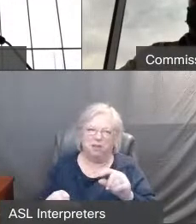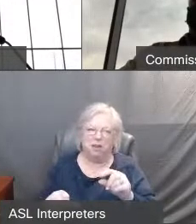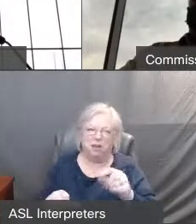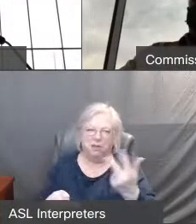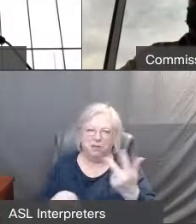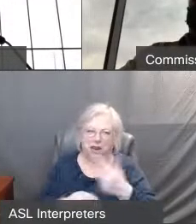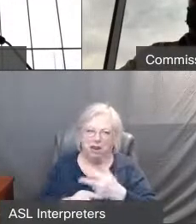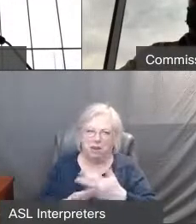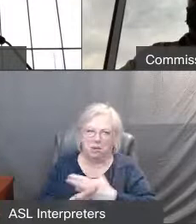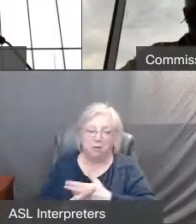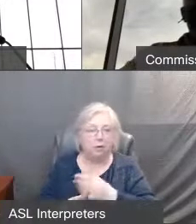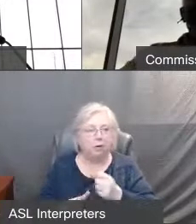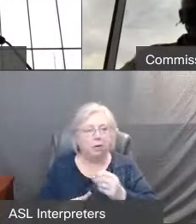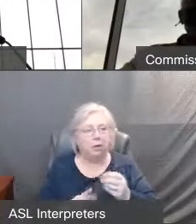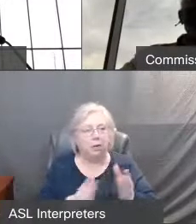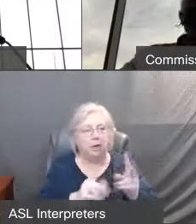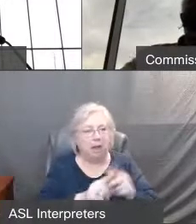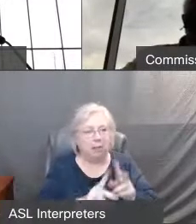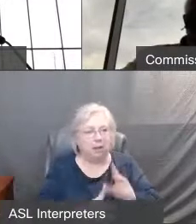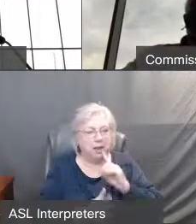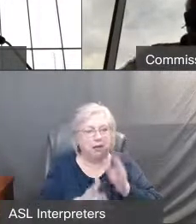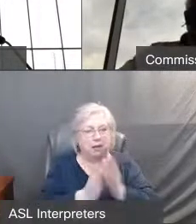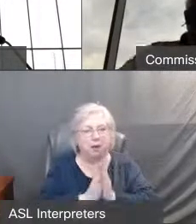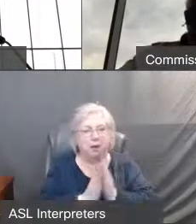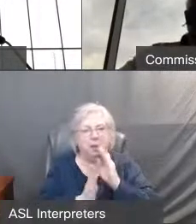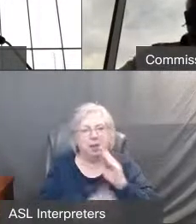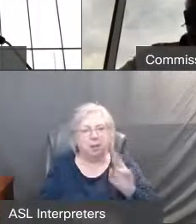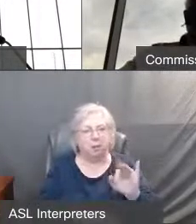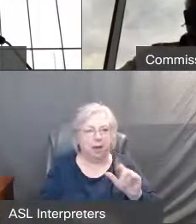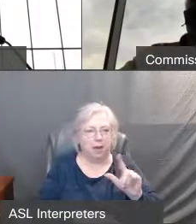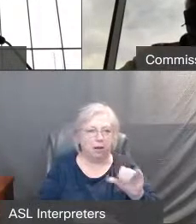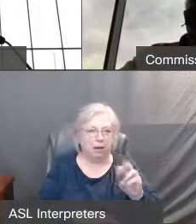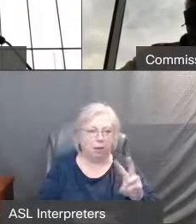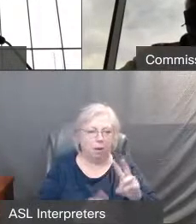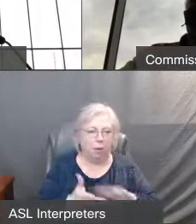applicant is requesting a bylaw waiver on this